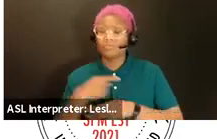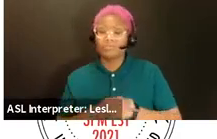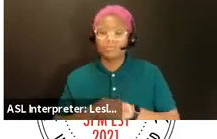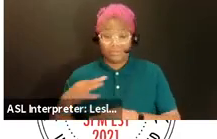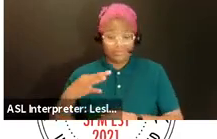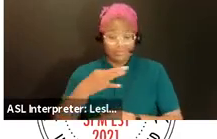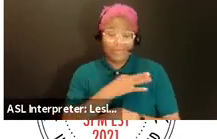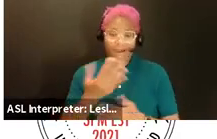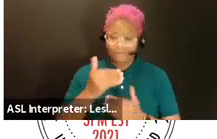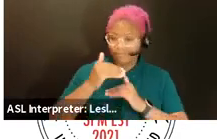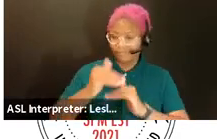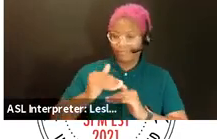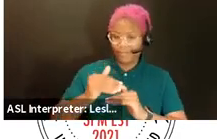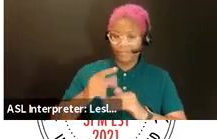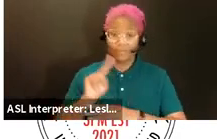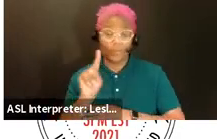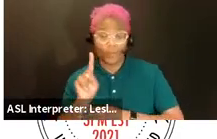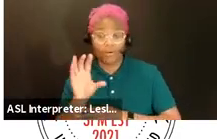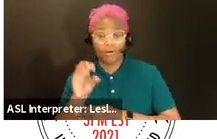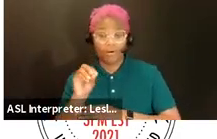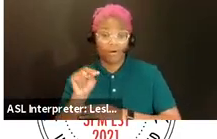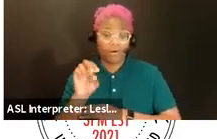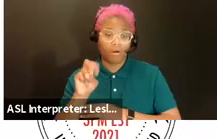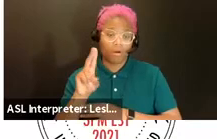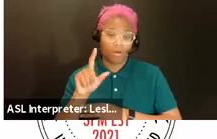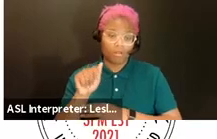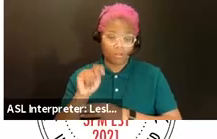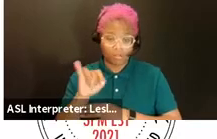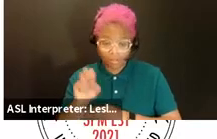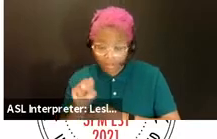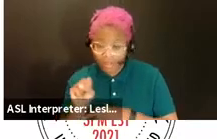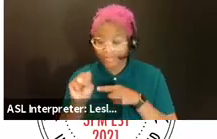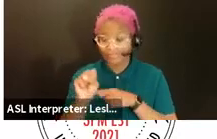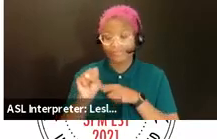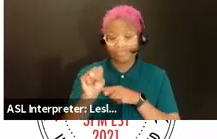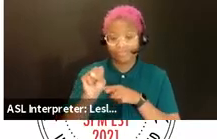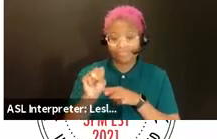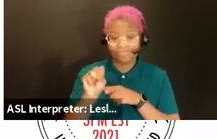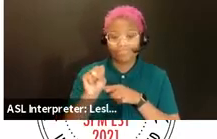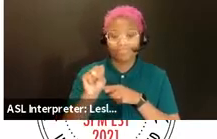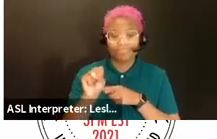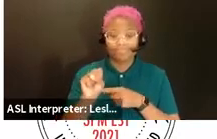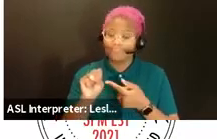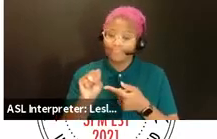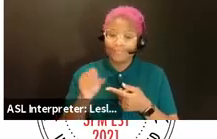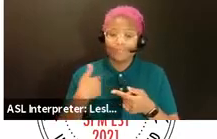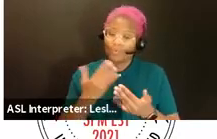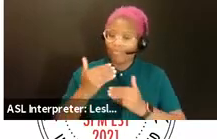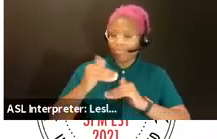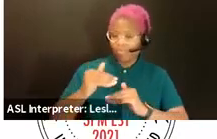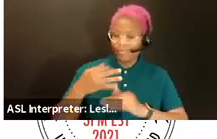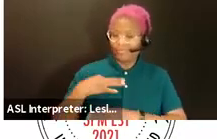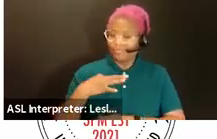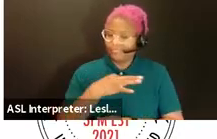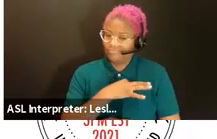to the COVID evacuations and the fact that that most of the embassies and consulates around the world have not restaffed